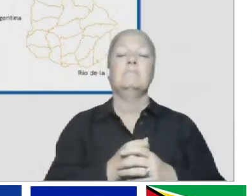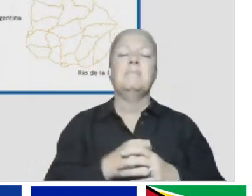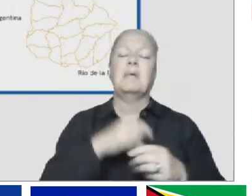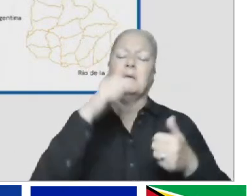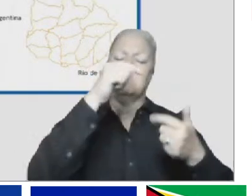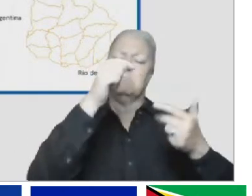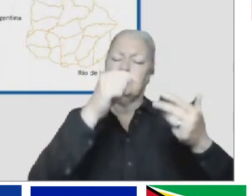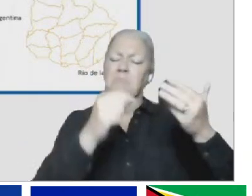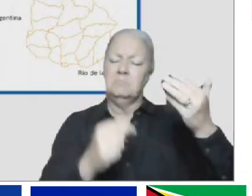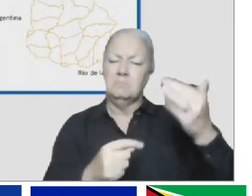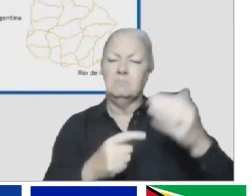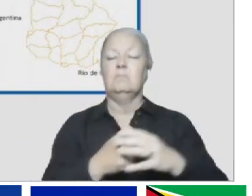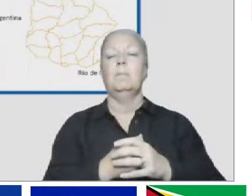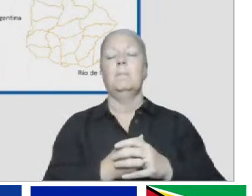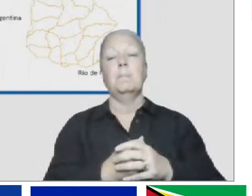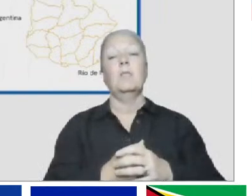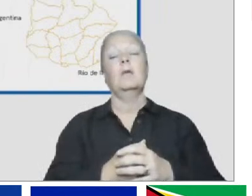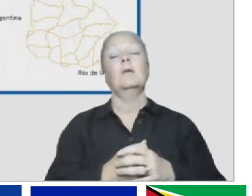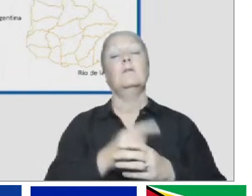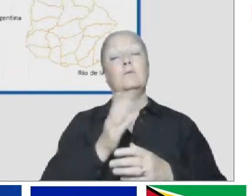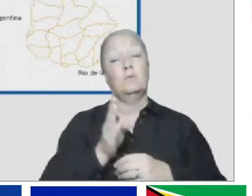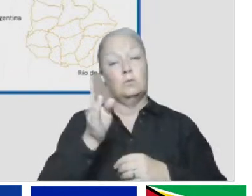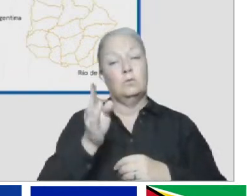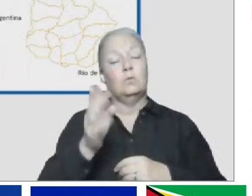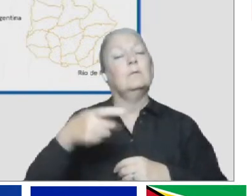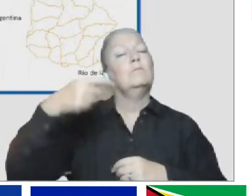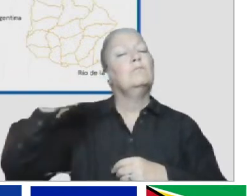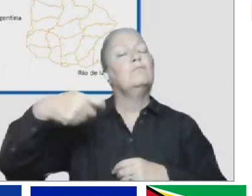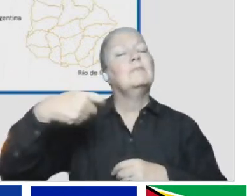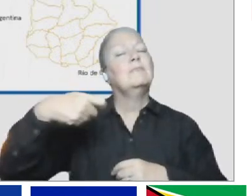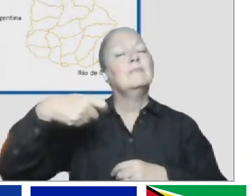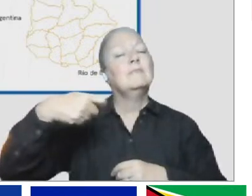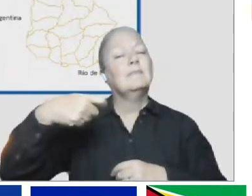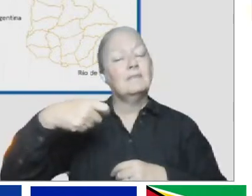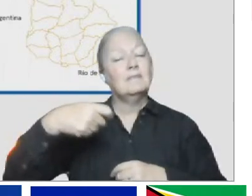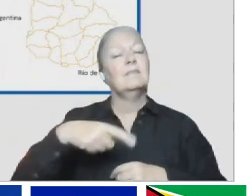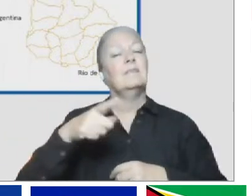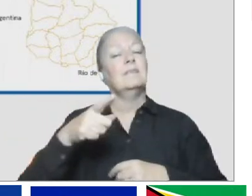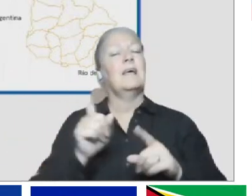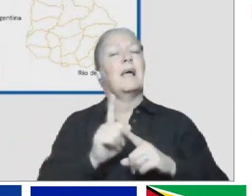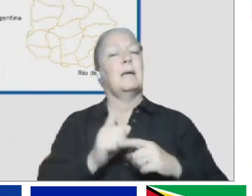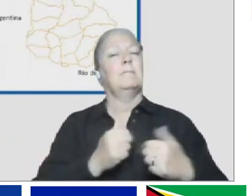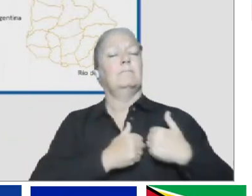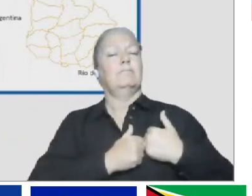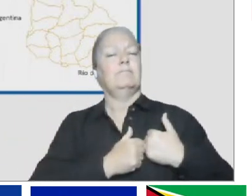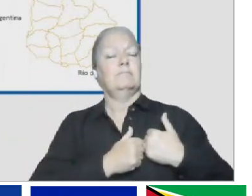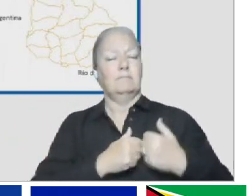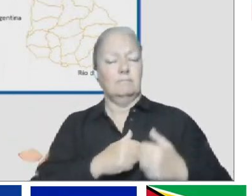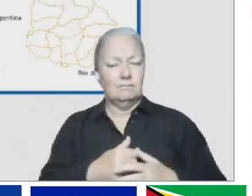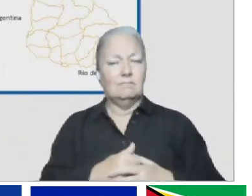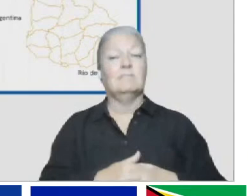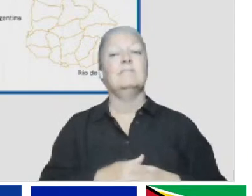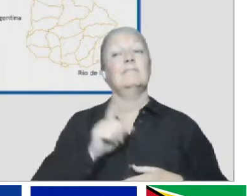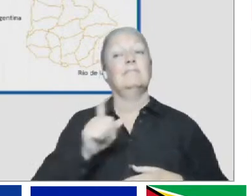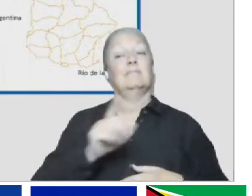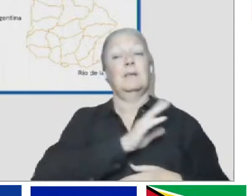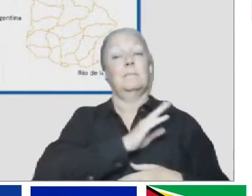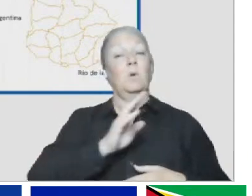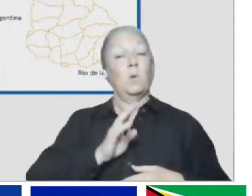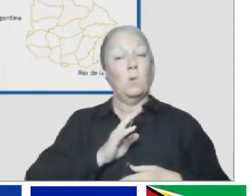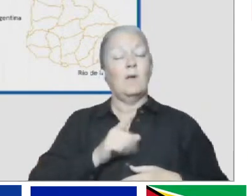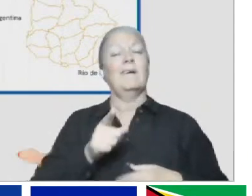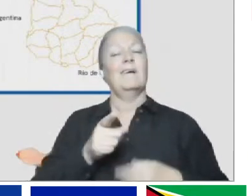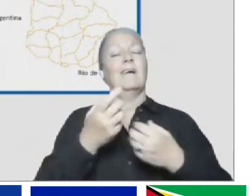of the Superintendent Congress. This national board is responsible, among other things, to establish